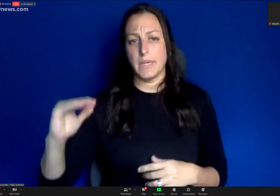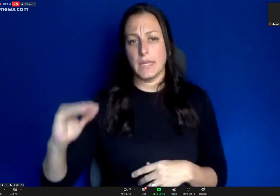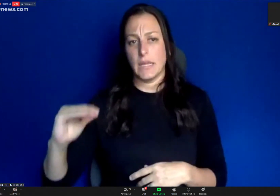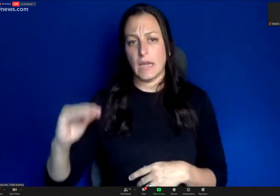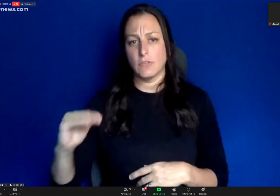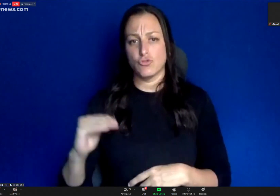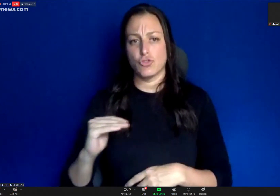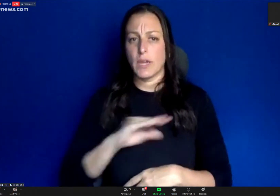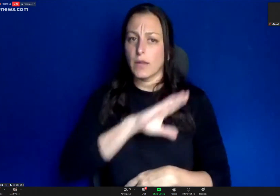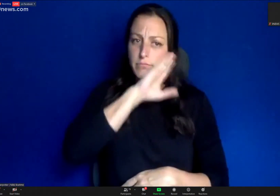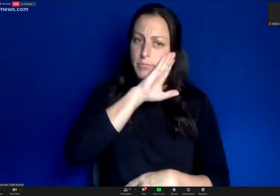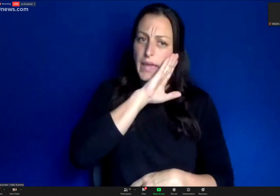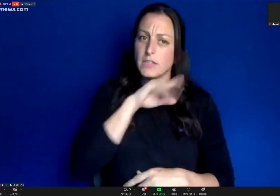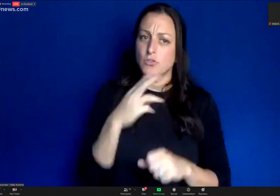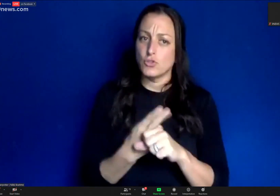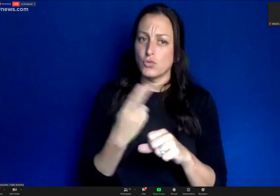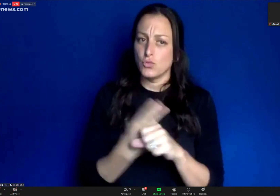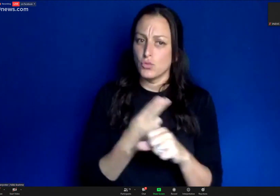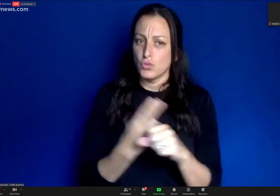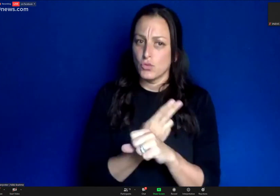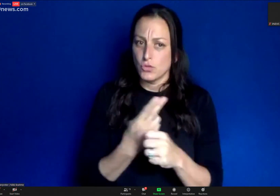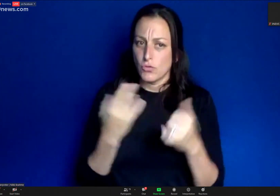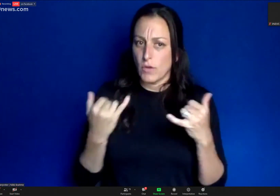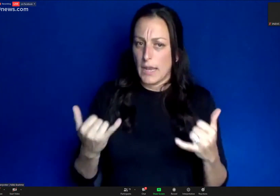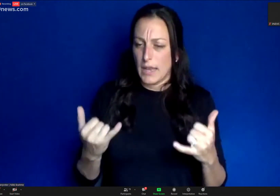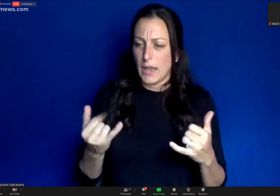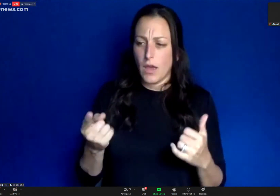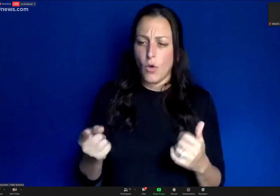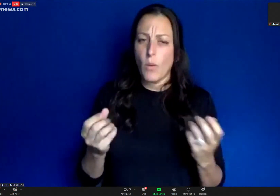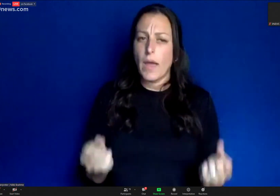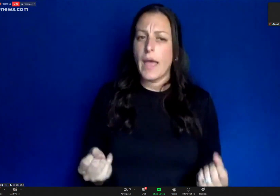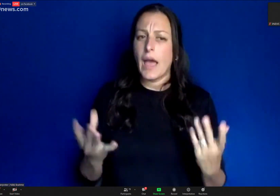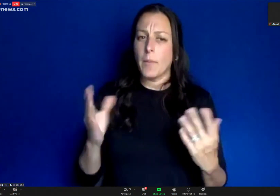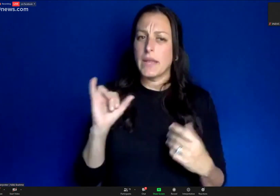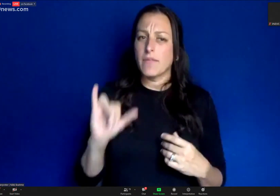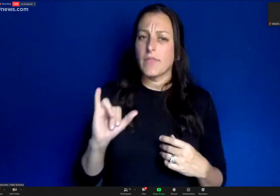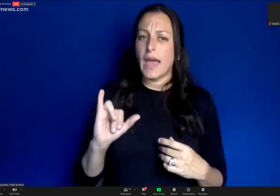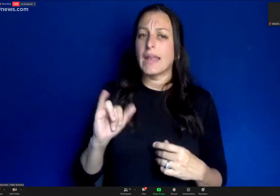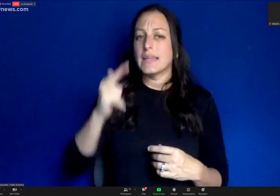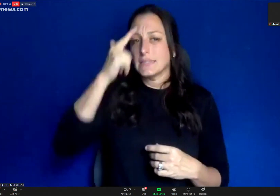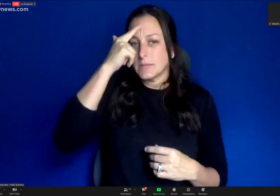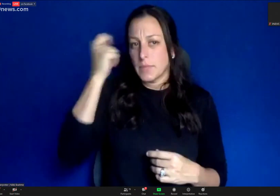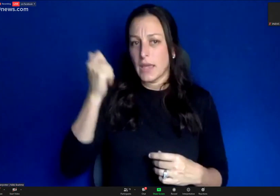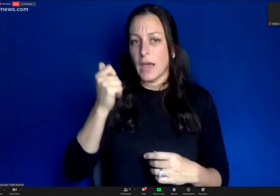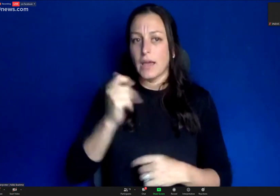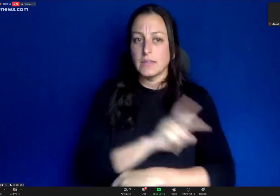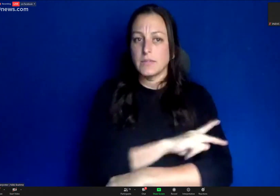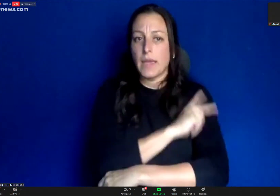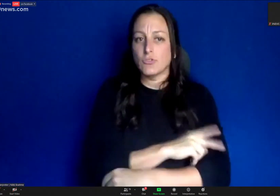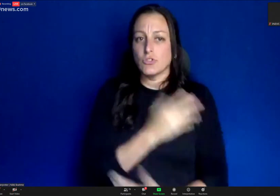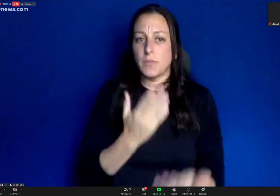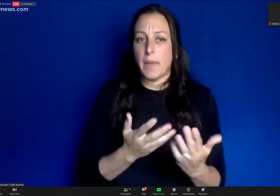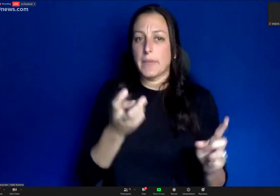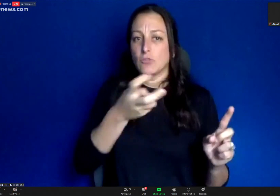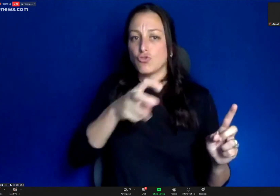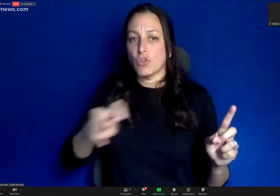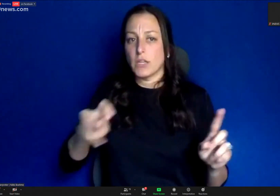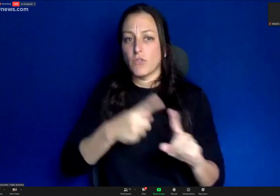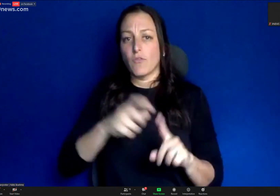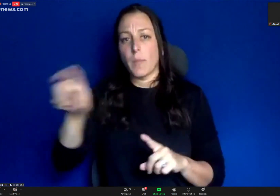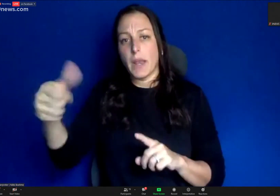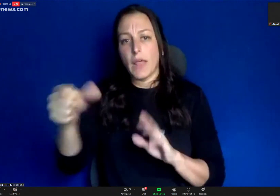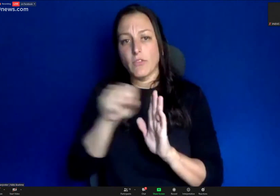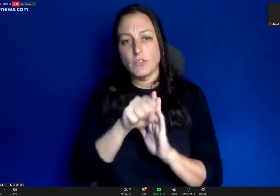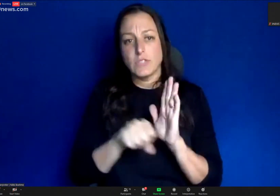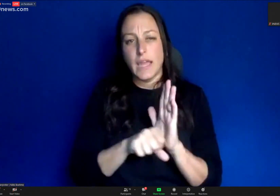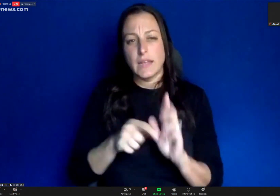in use, do you know how many of those are from patients that might have been transferred from out of state,